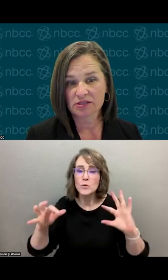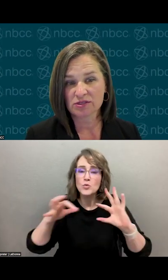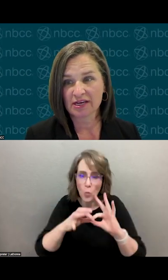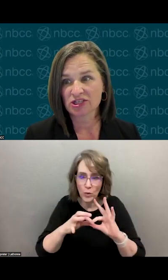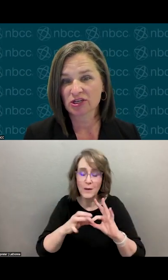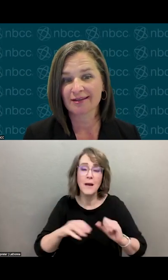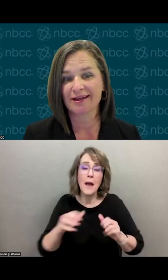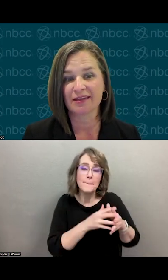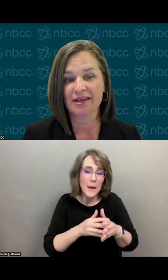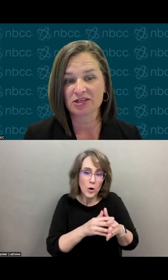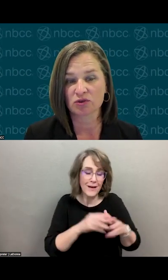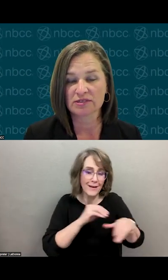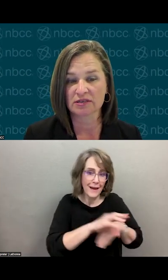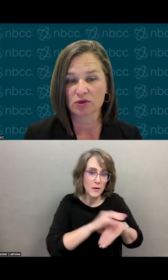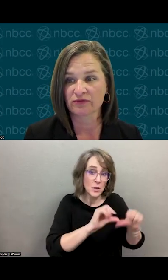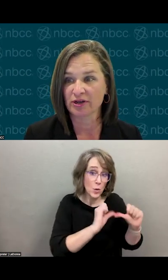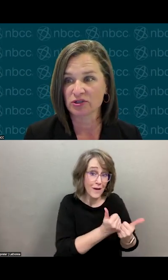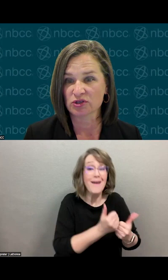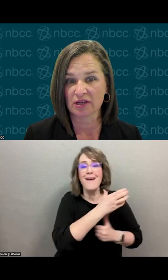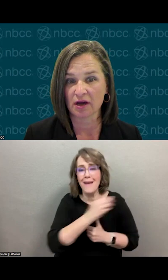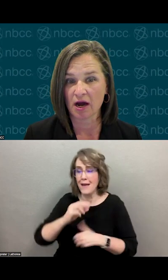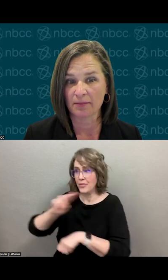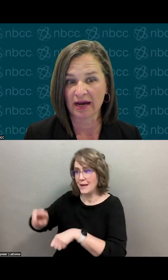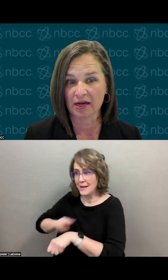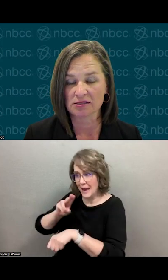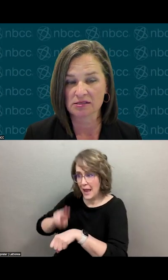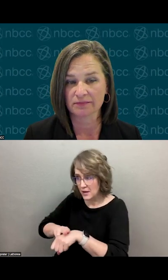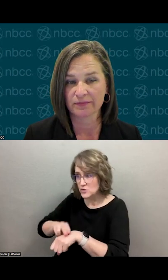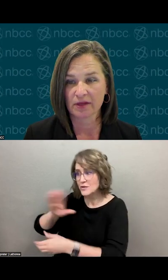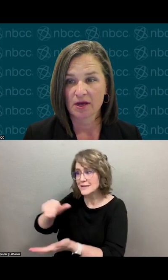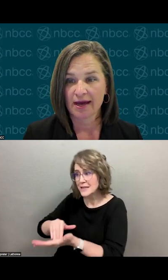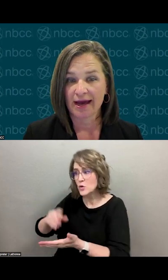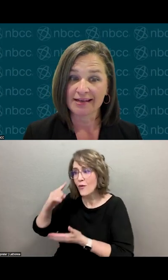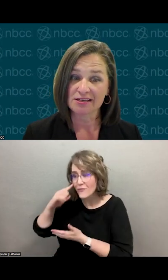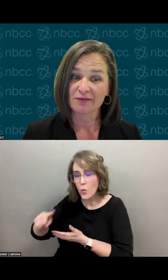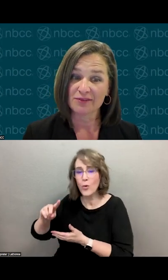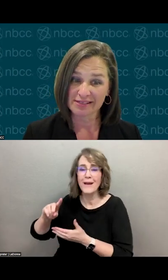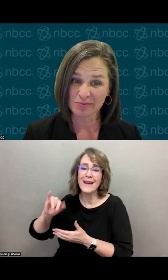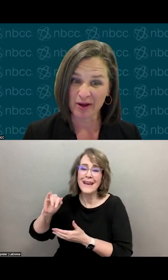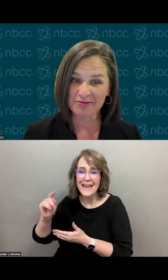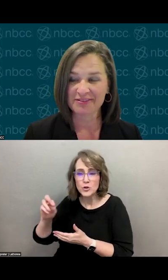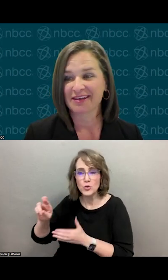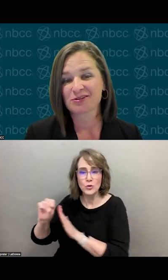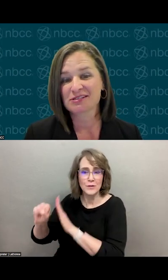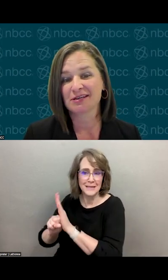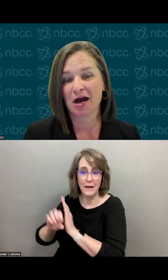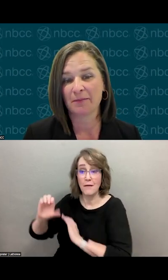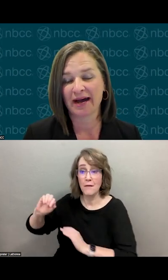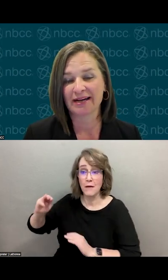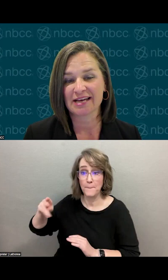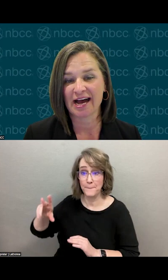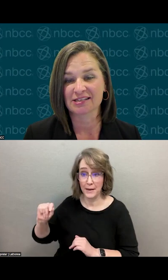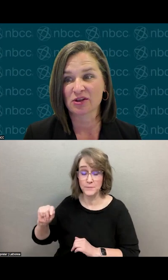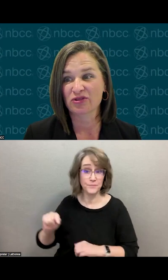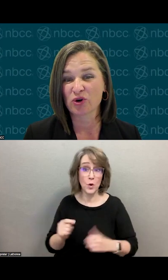Counseling Association and the National Center for Interstate Compacts. As of this month, the Counseling